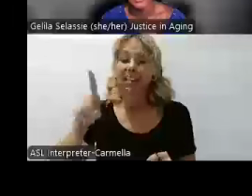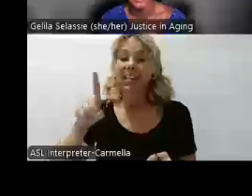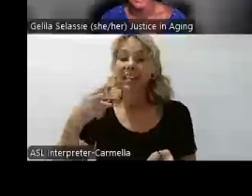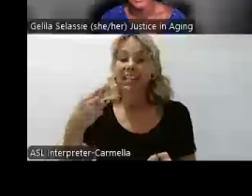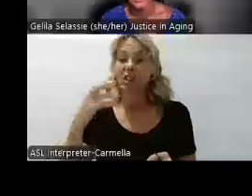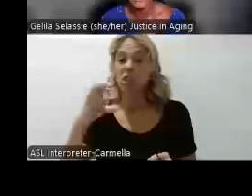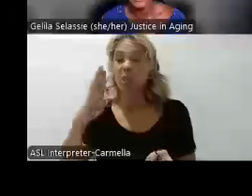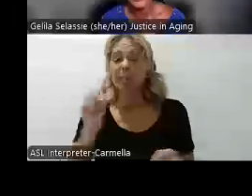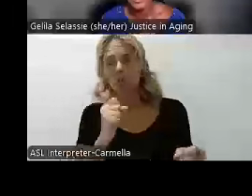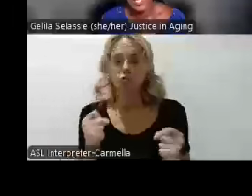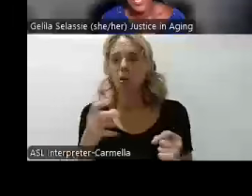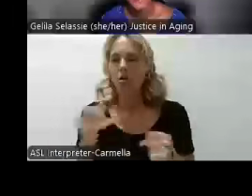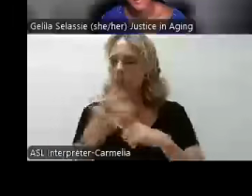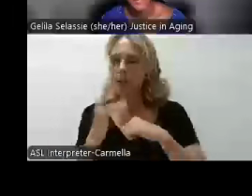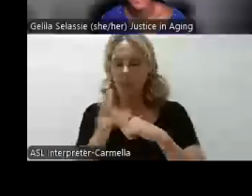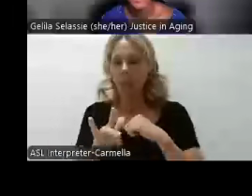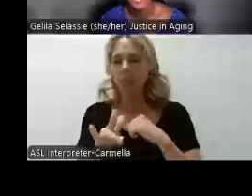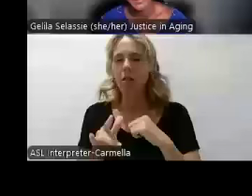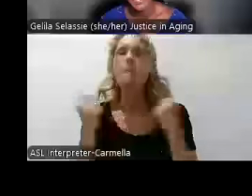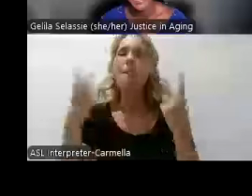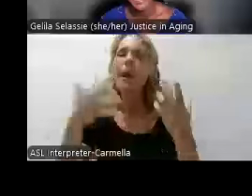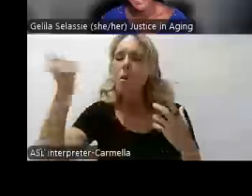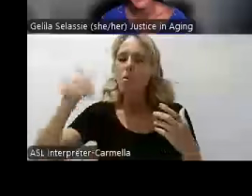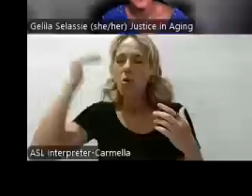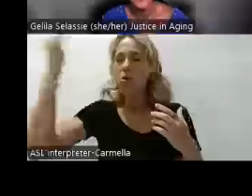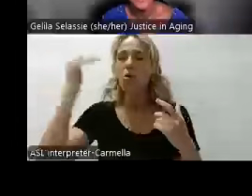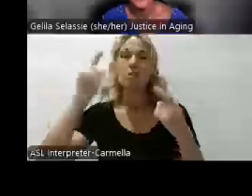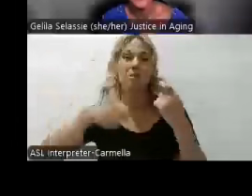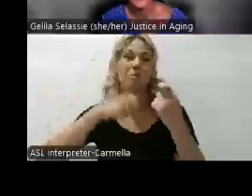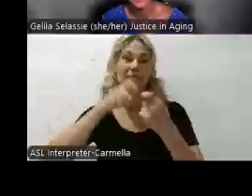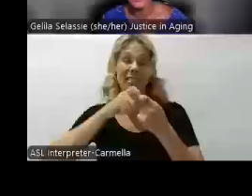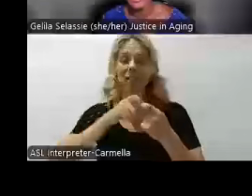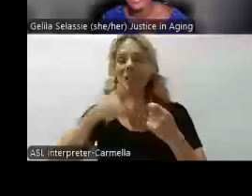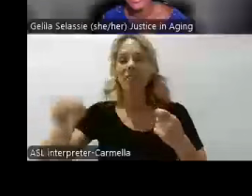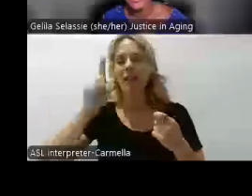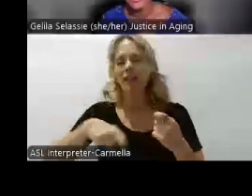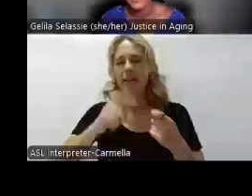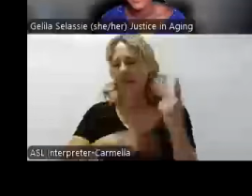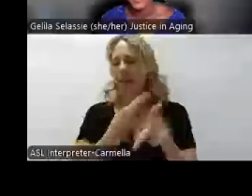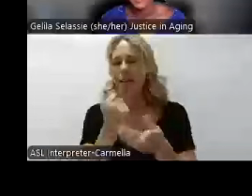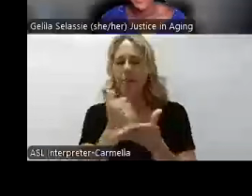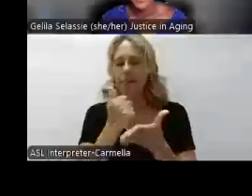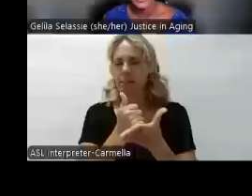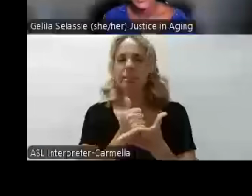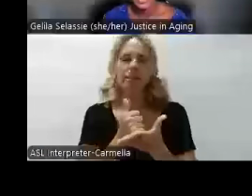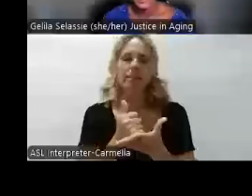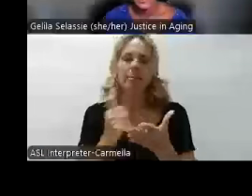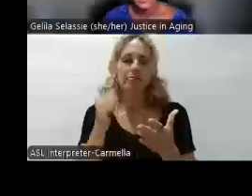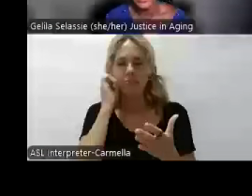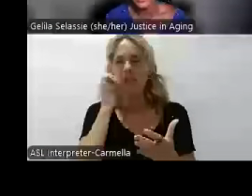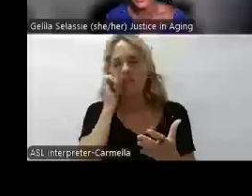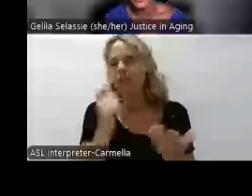strong and available, because a lot of older adults in particular need this sort of assistance on a